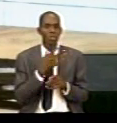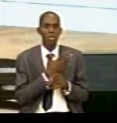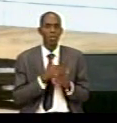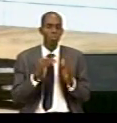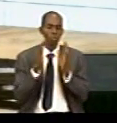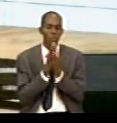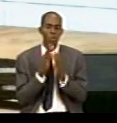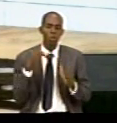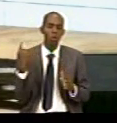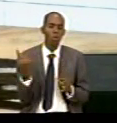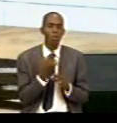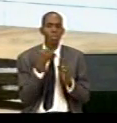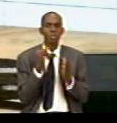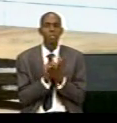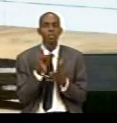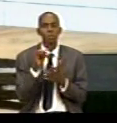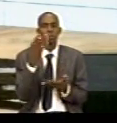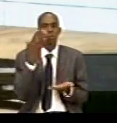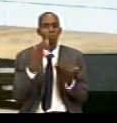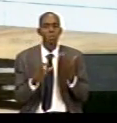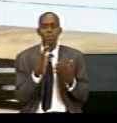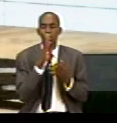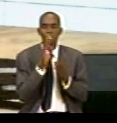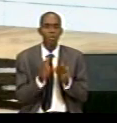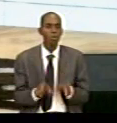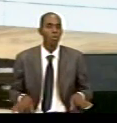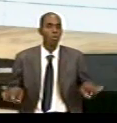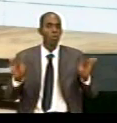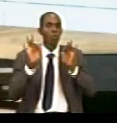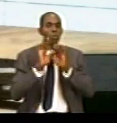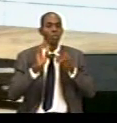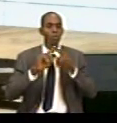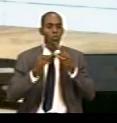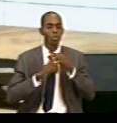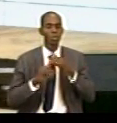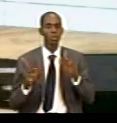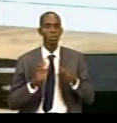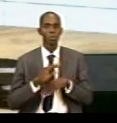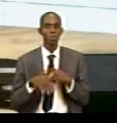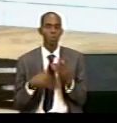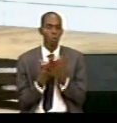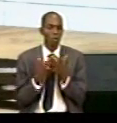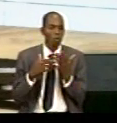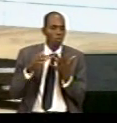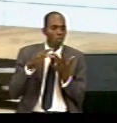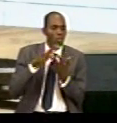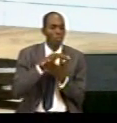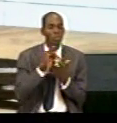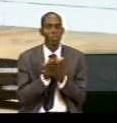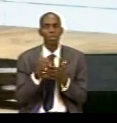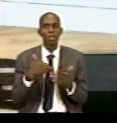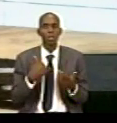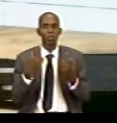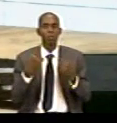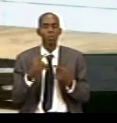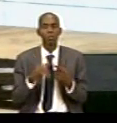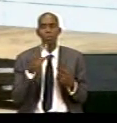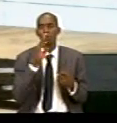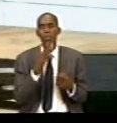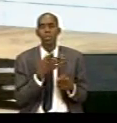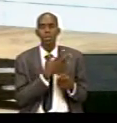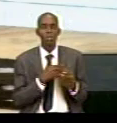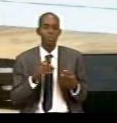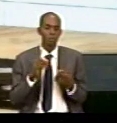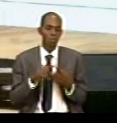always that you may be accounted worthy to escape all these things that shall come to pass and to